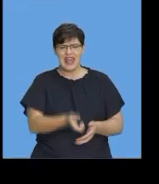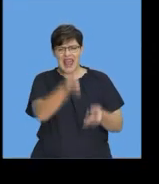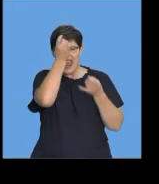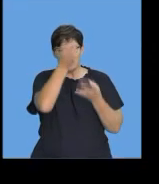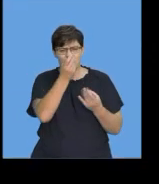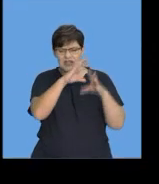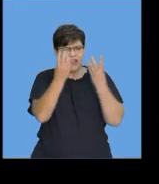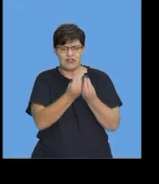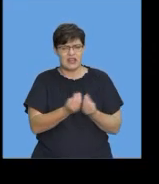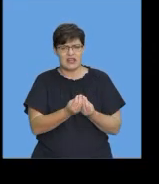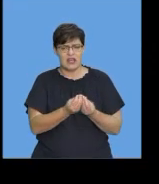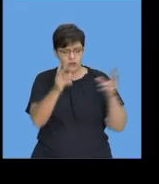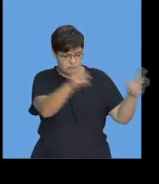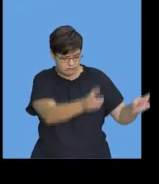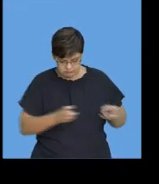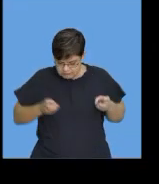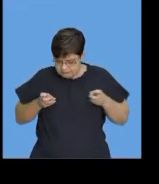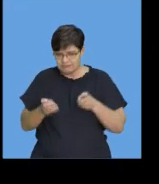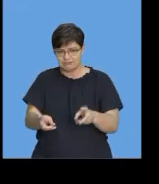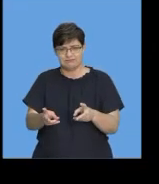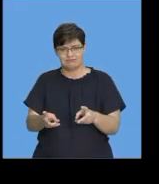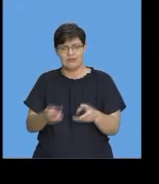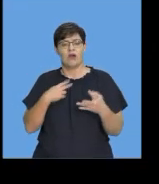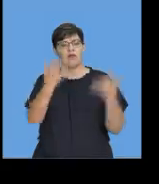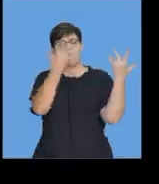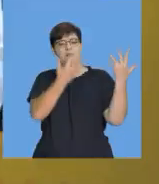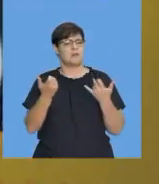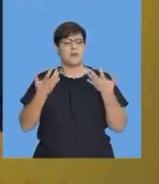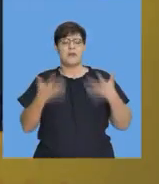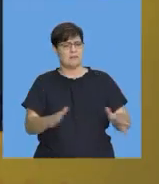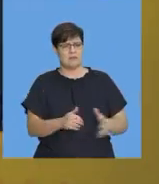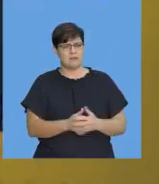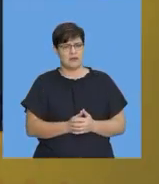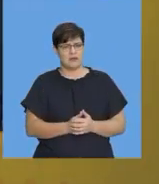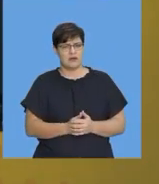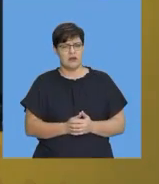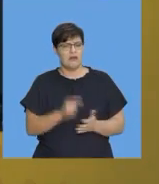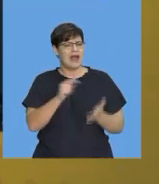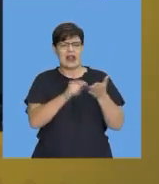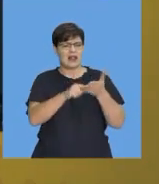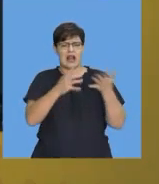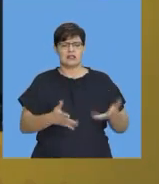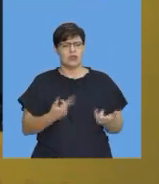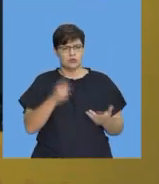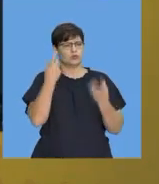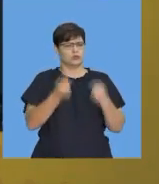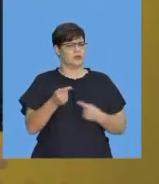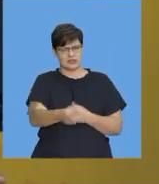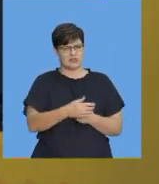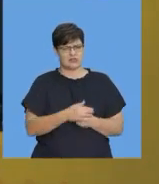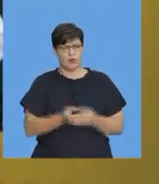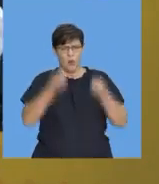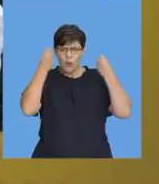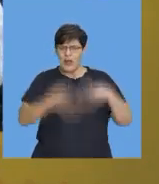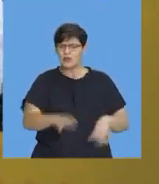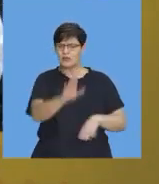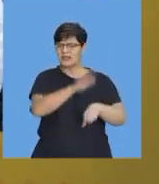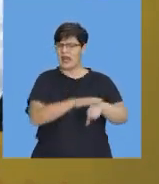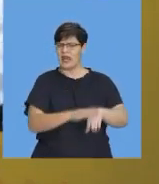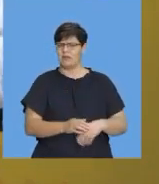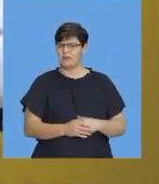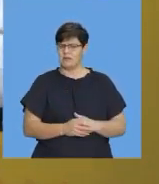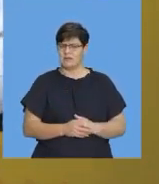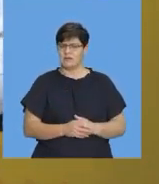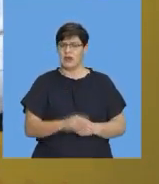given. You're extracting the information and doing your calculation. Don't take out your calculator to try and calculate this. You're wasting time. Remember,